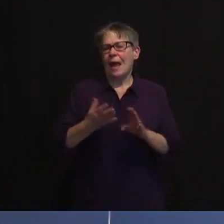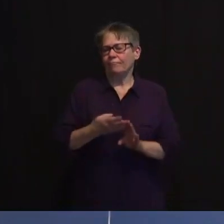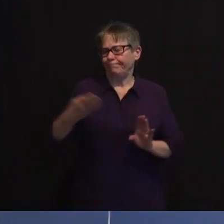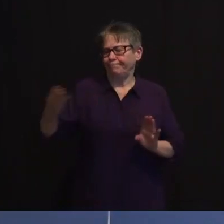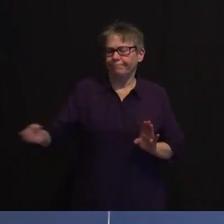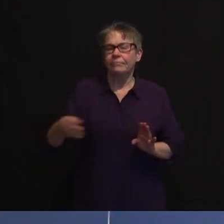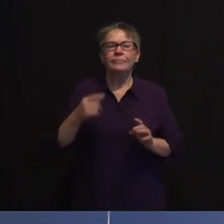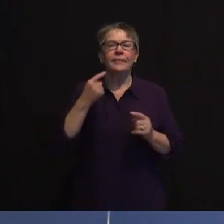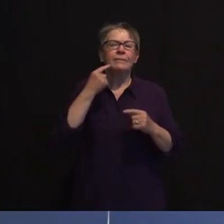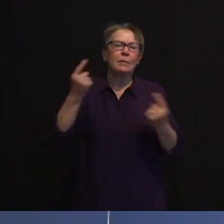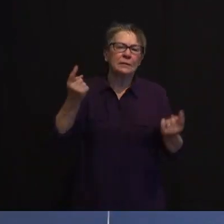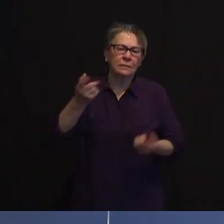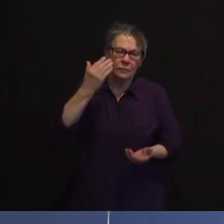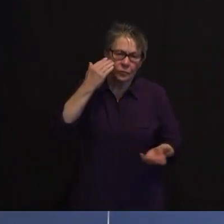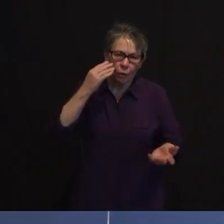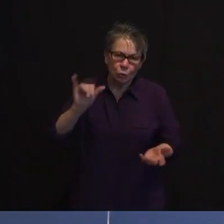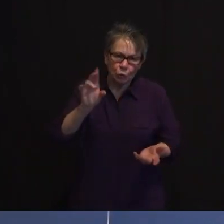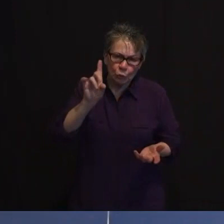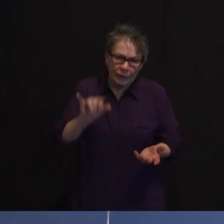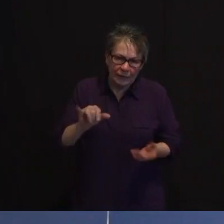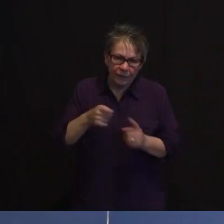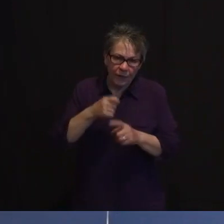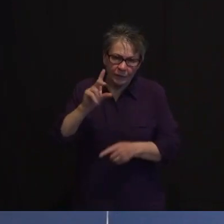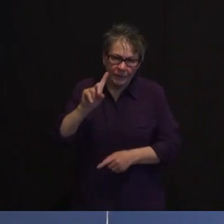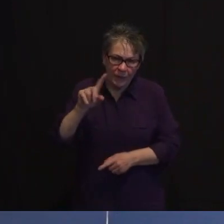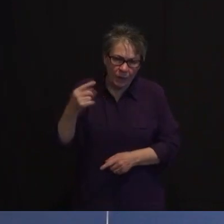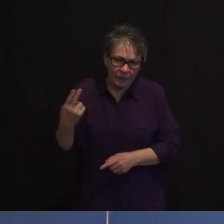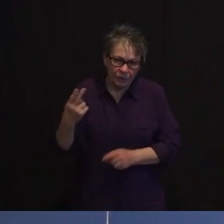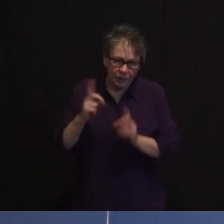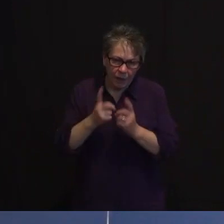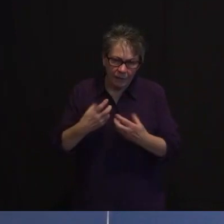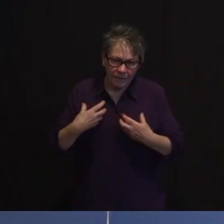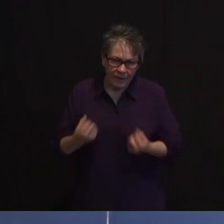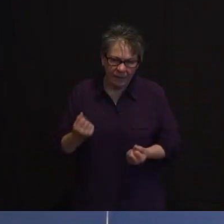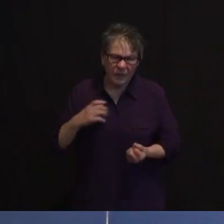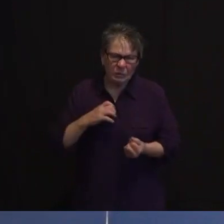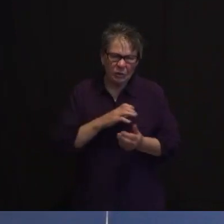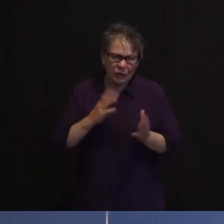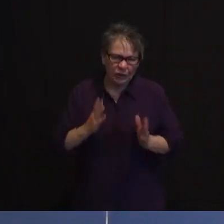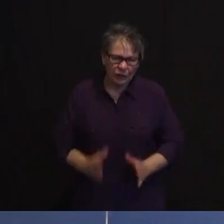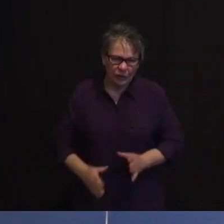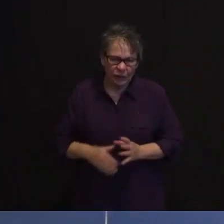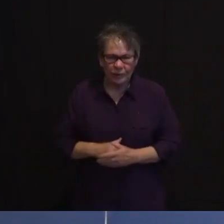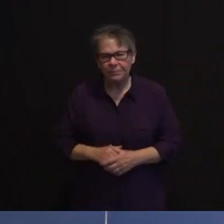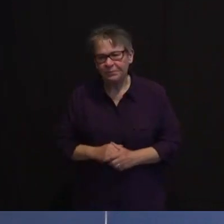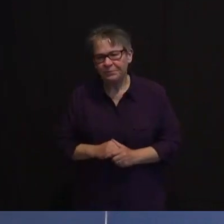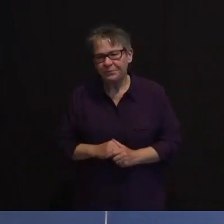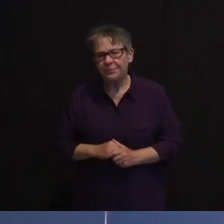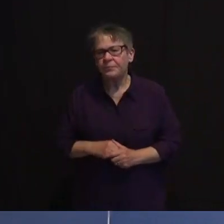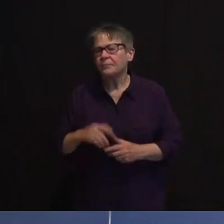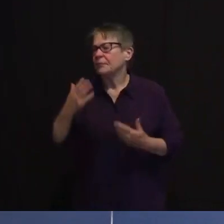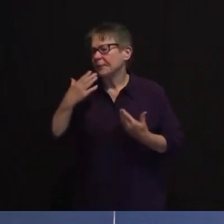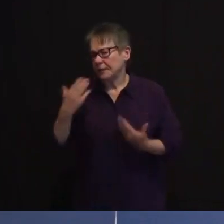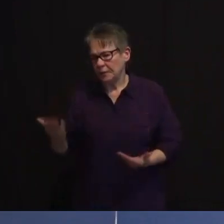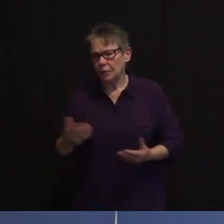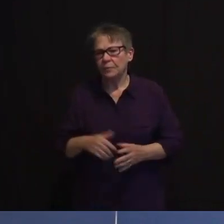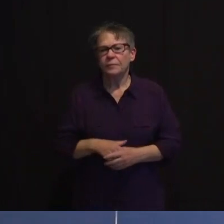Hospital Association and all of the hospitals to ensure that we have adequate bed capacity for individuals